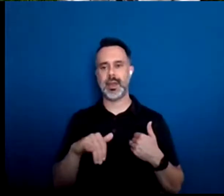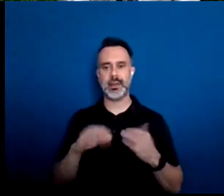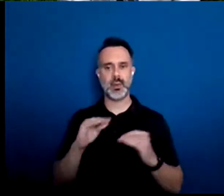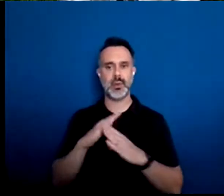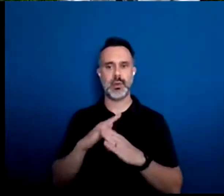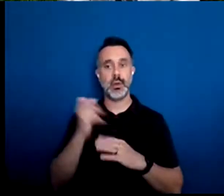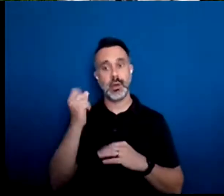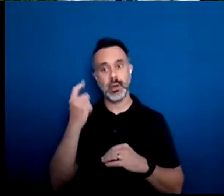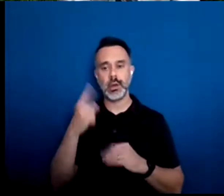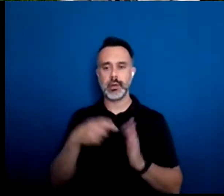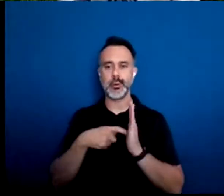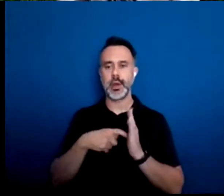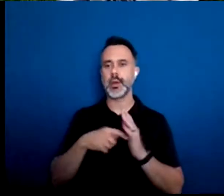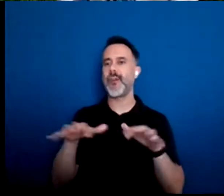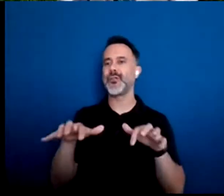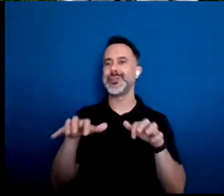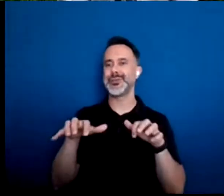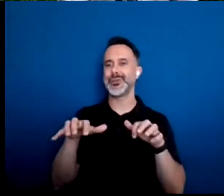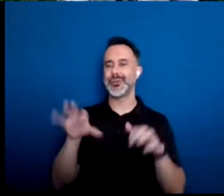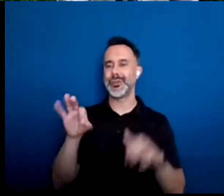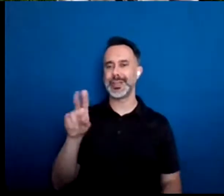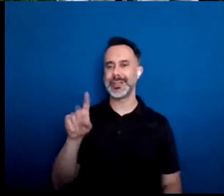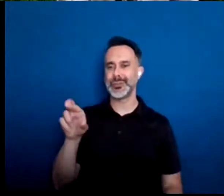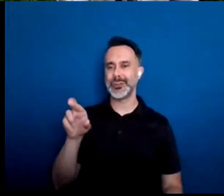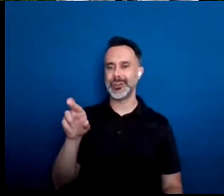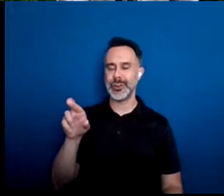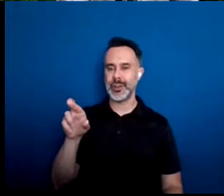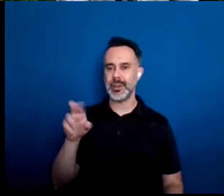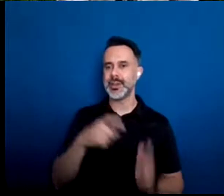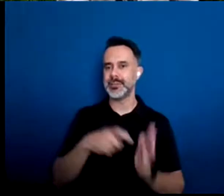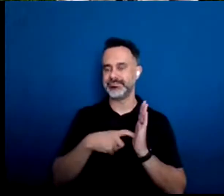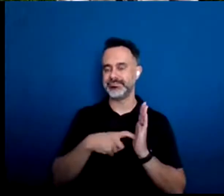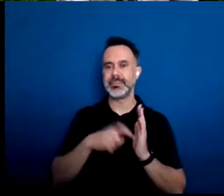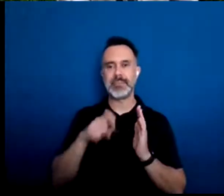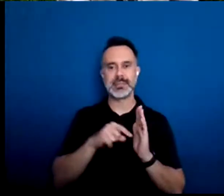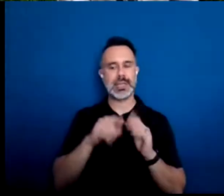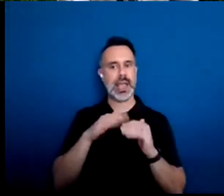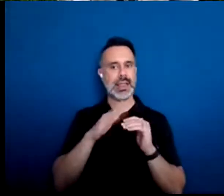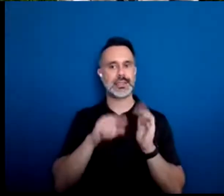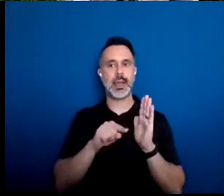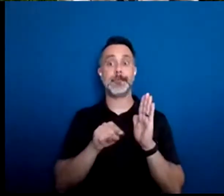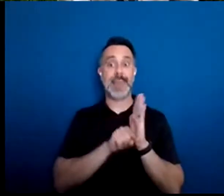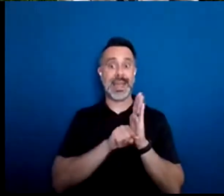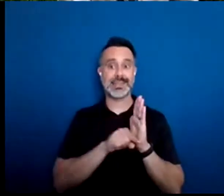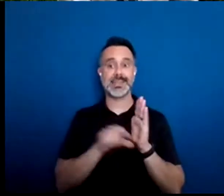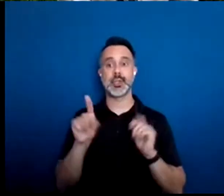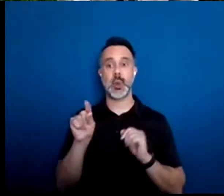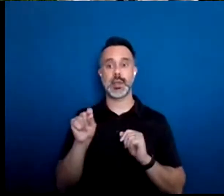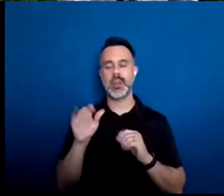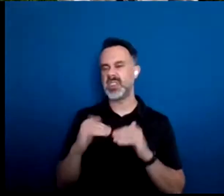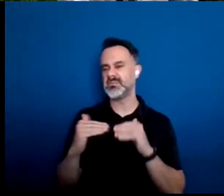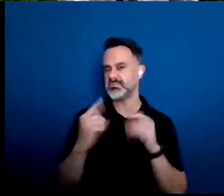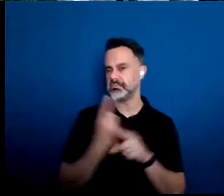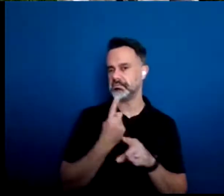freezer, right? That'll be at least -20, which is a regular freezer for the Mrna